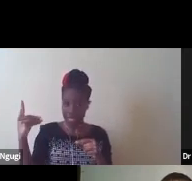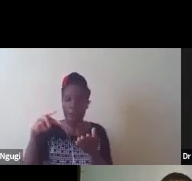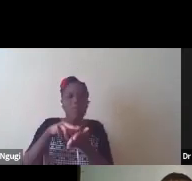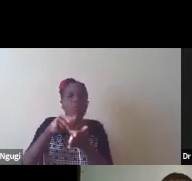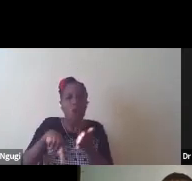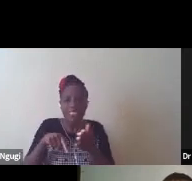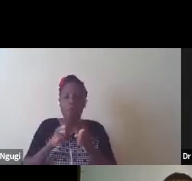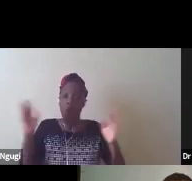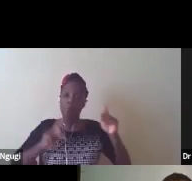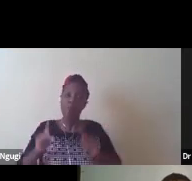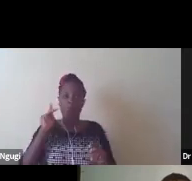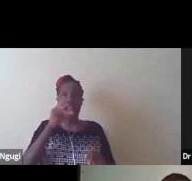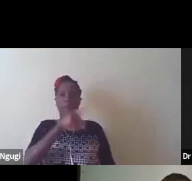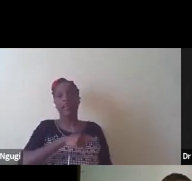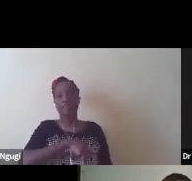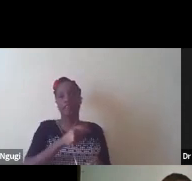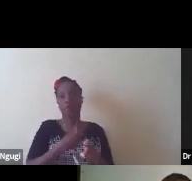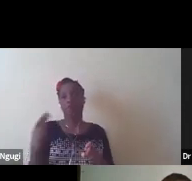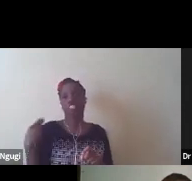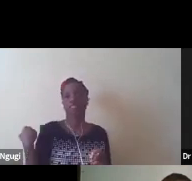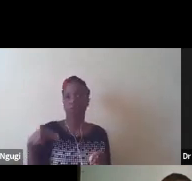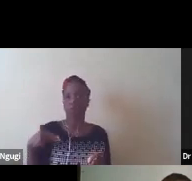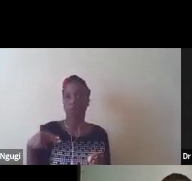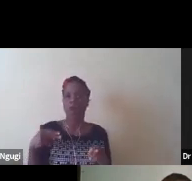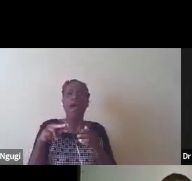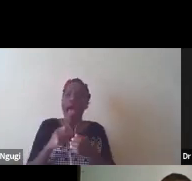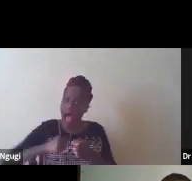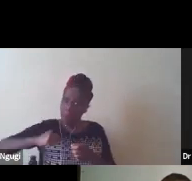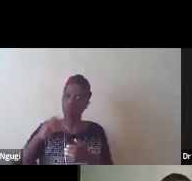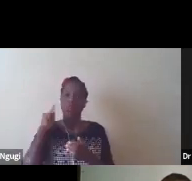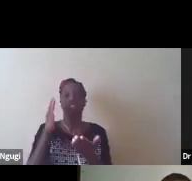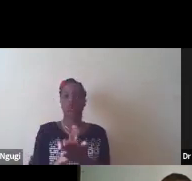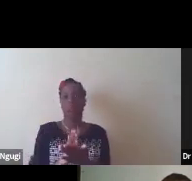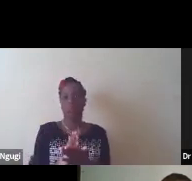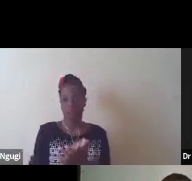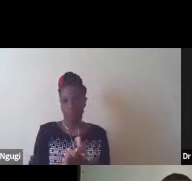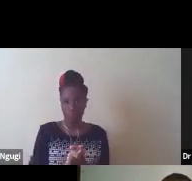into hospitals, because the abuses that happen today would not be happening.